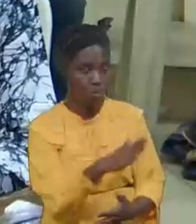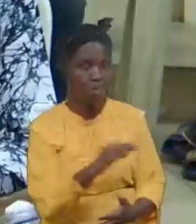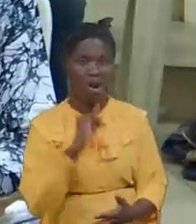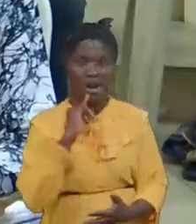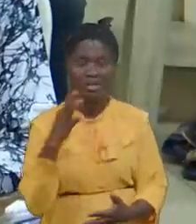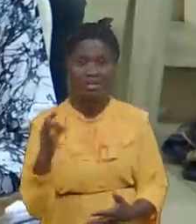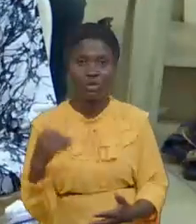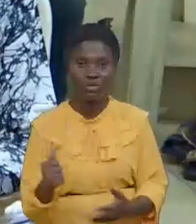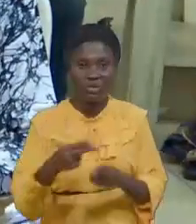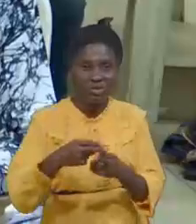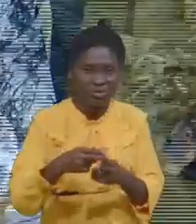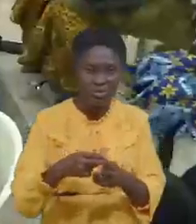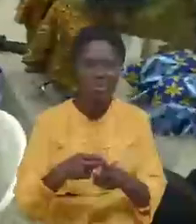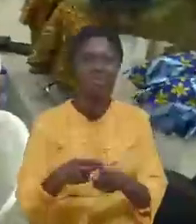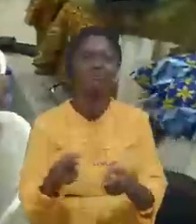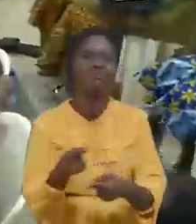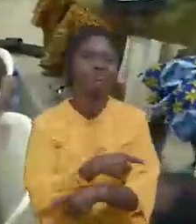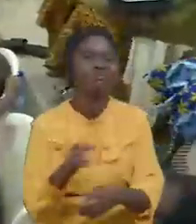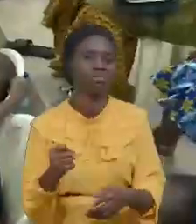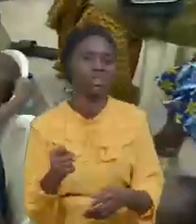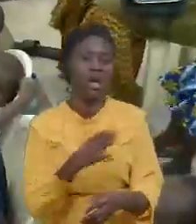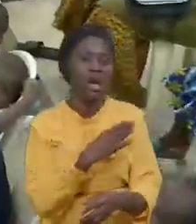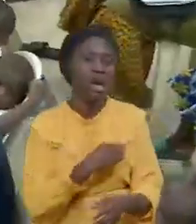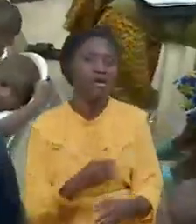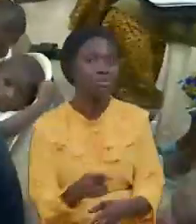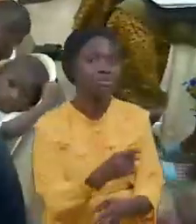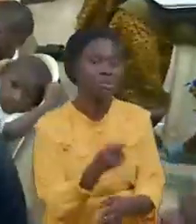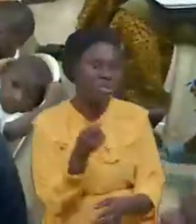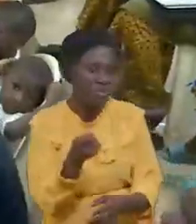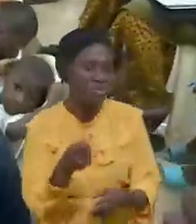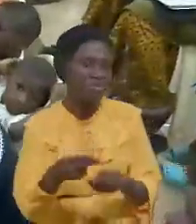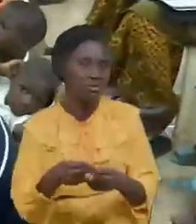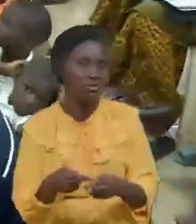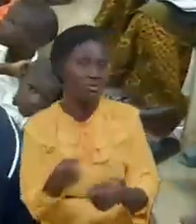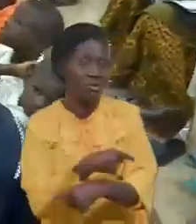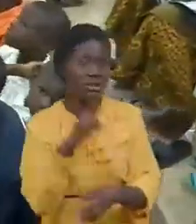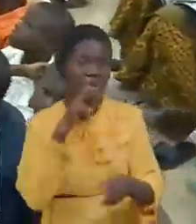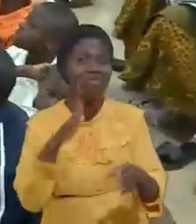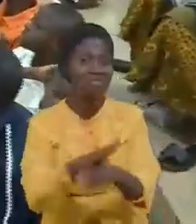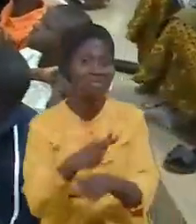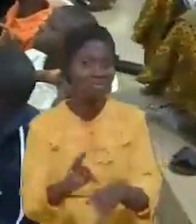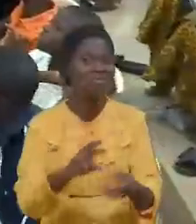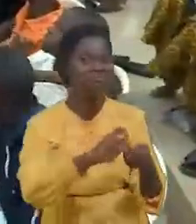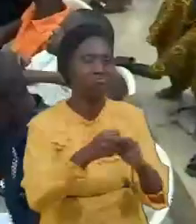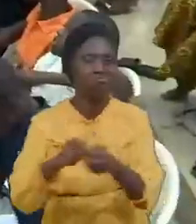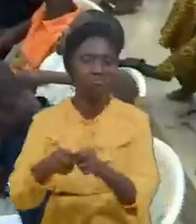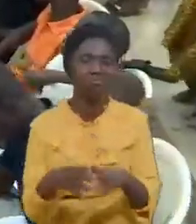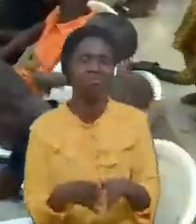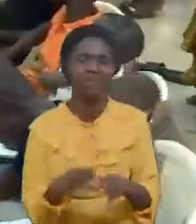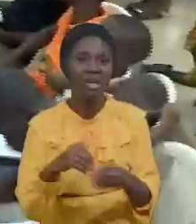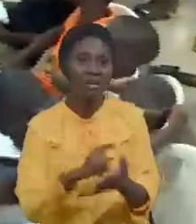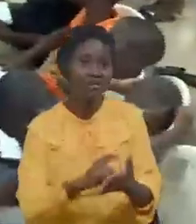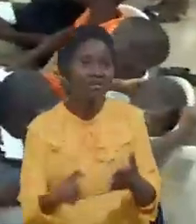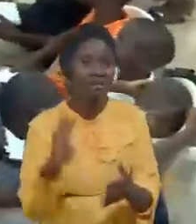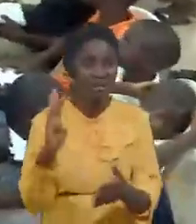few days, and those few days are full of trouble. Look at verse 4 there. In verse 4